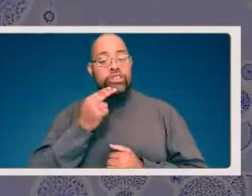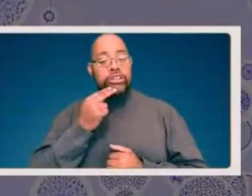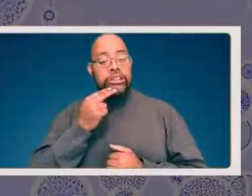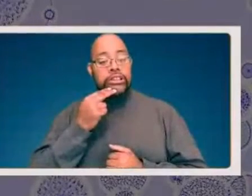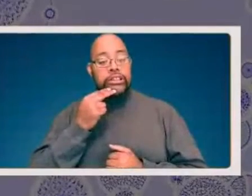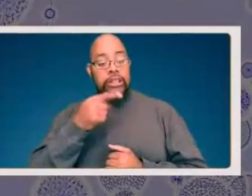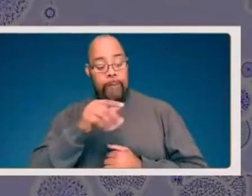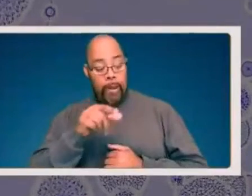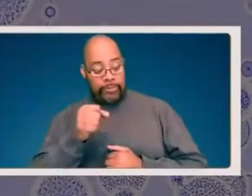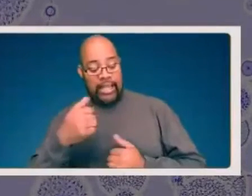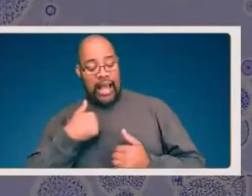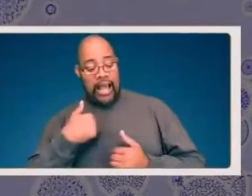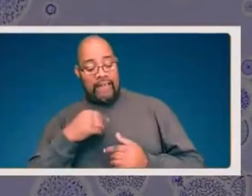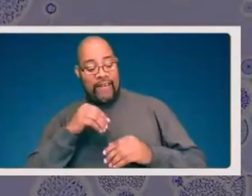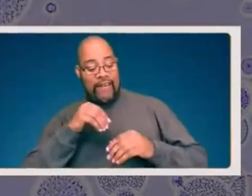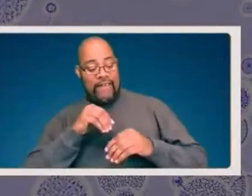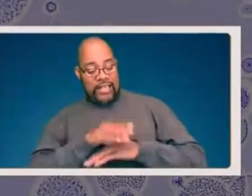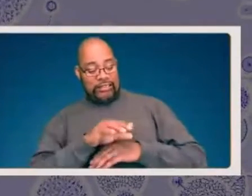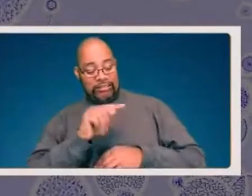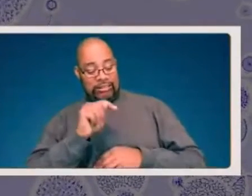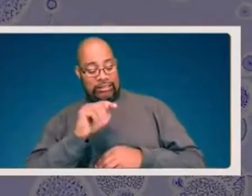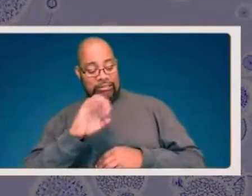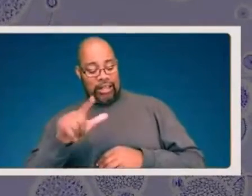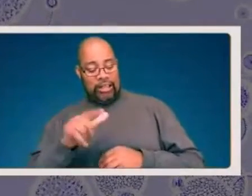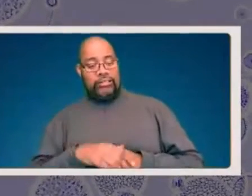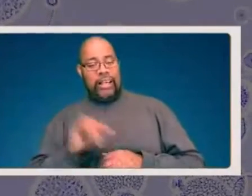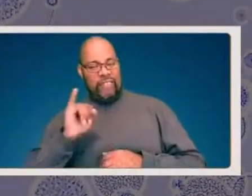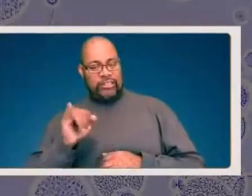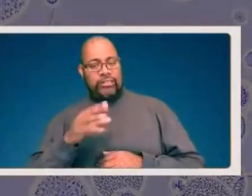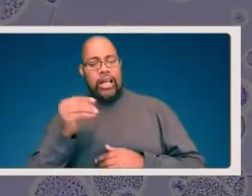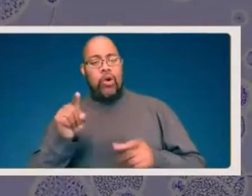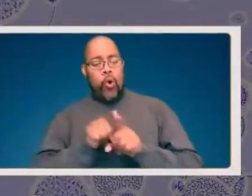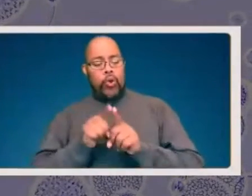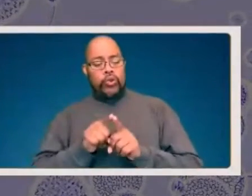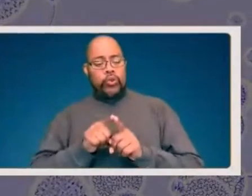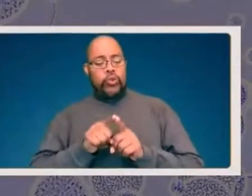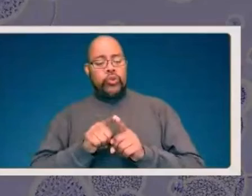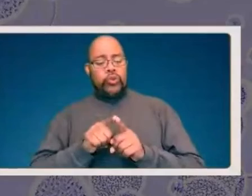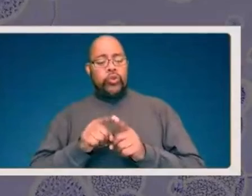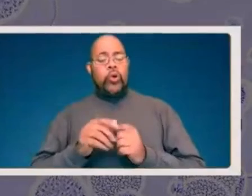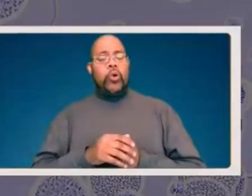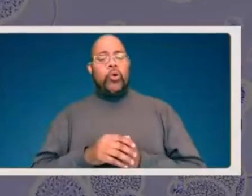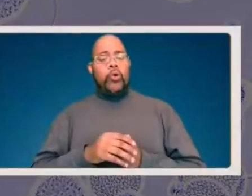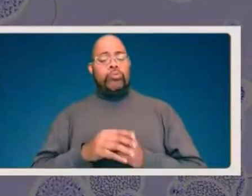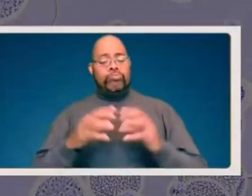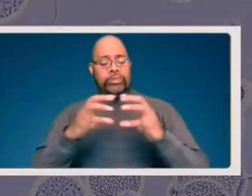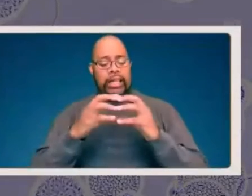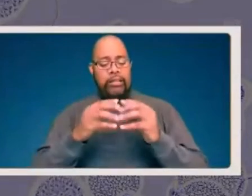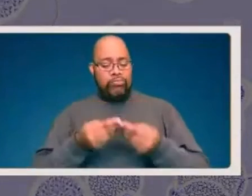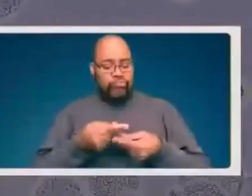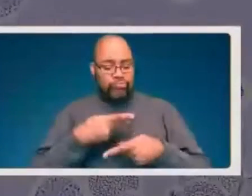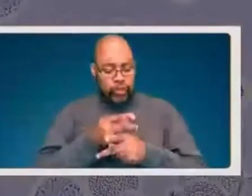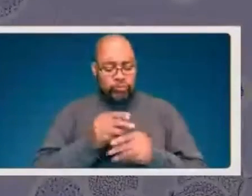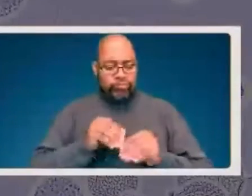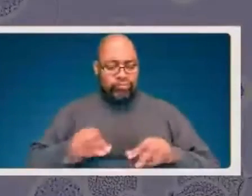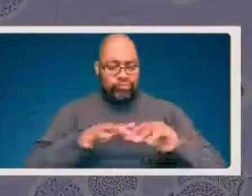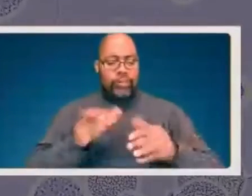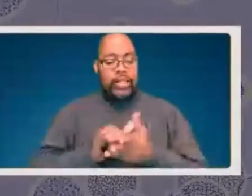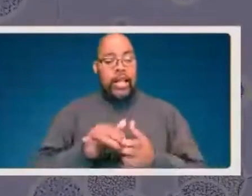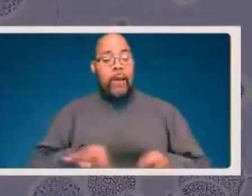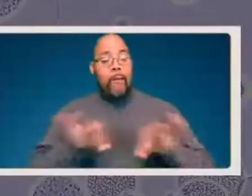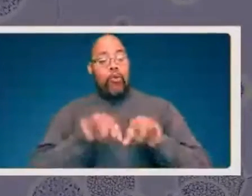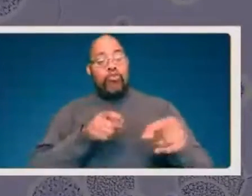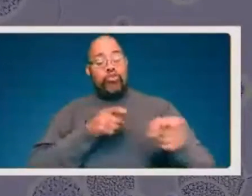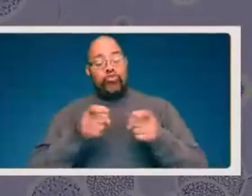had a high number of effector T cells as well as inflammatory cytokines, which are important